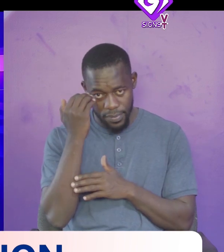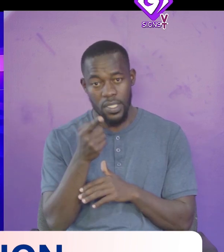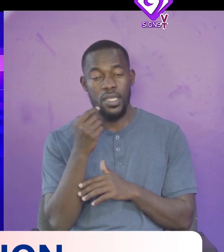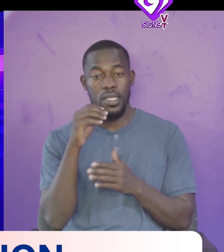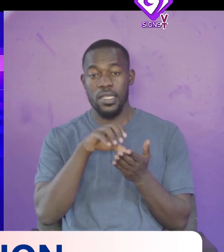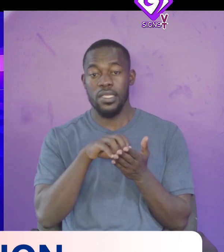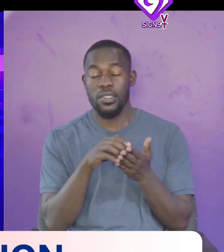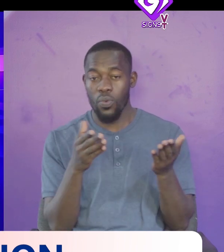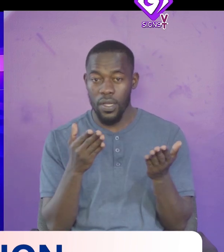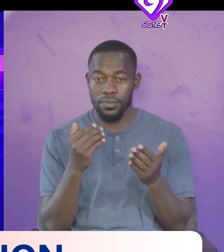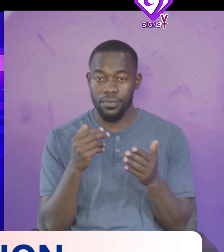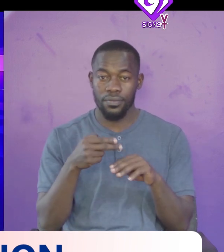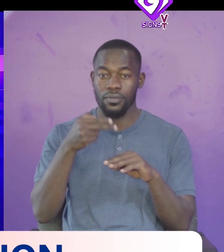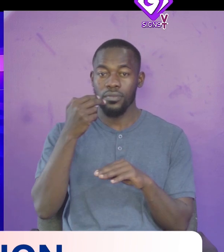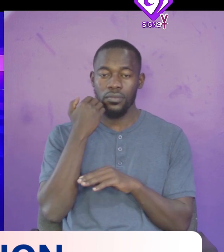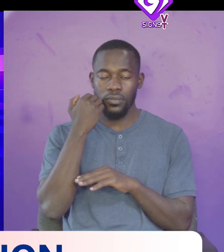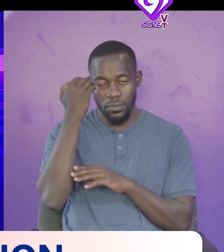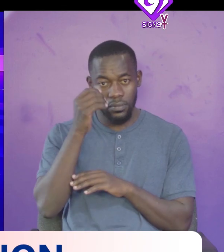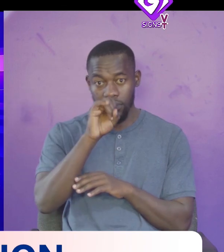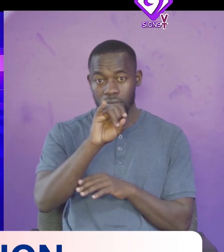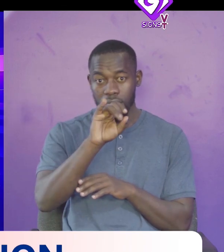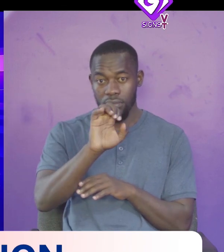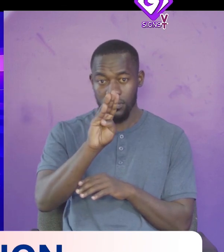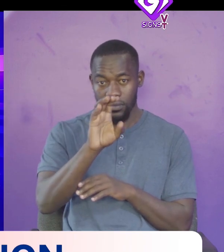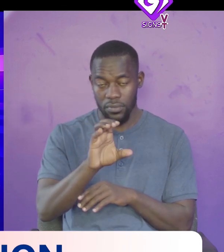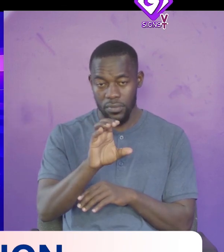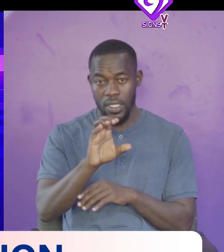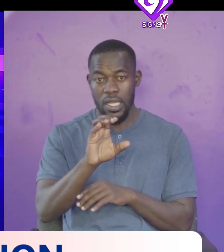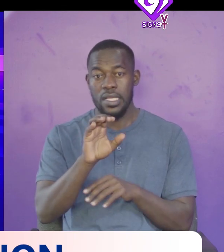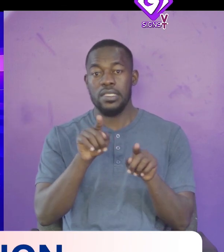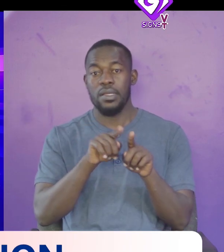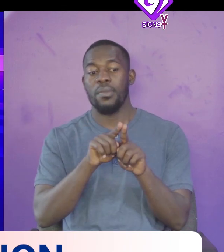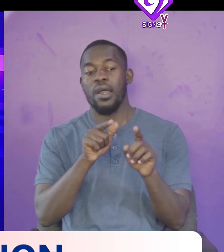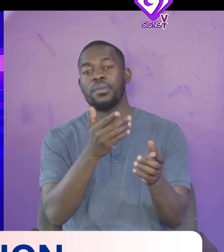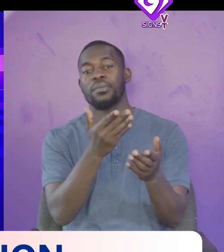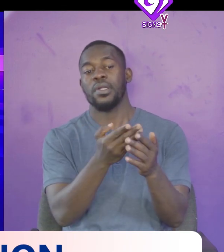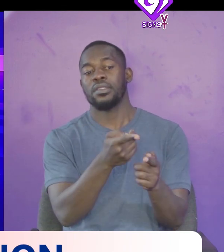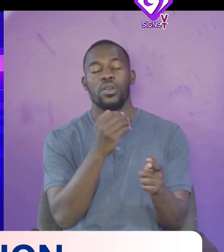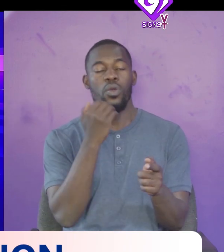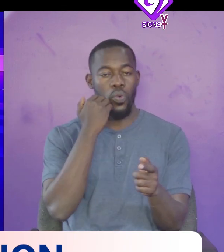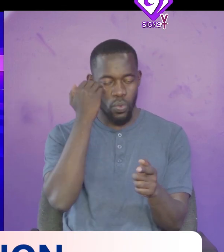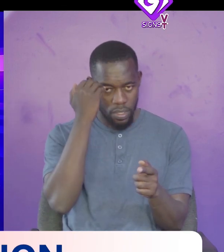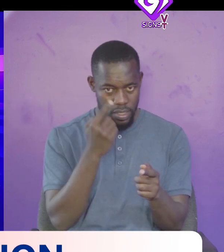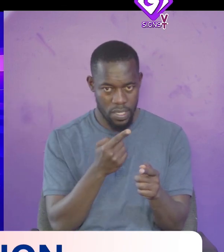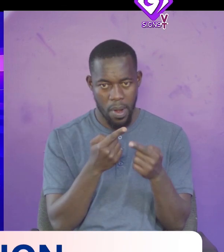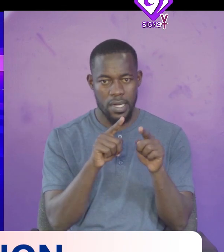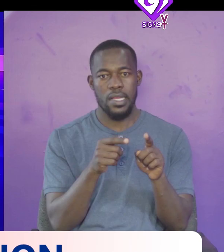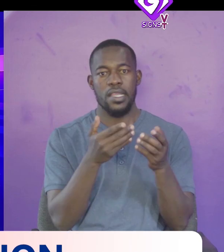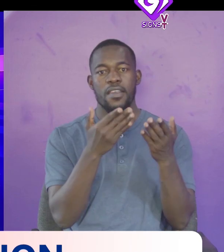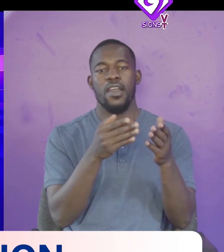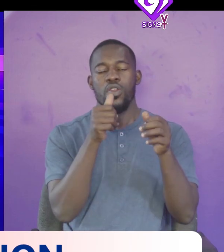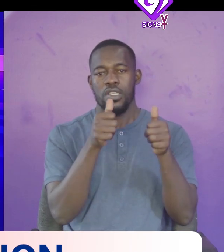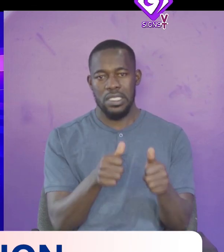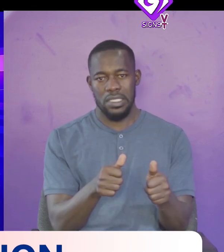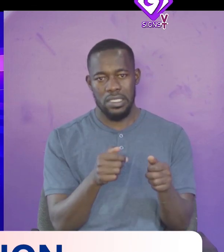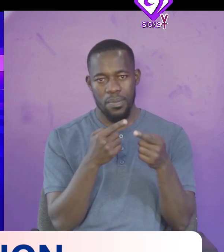Yeah. IBC decided to do an appeal. And when they did an appeal in the court of... No, they did a notice of appeal, but they did not do an appeal